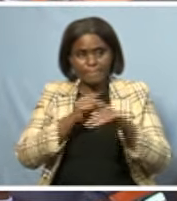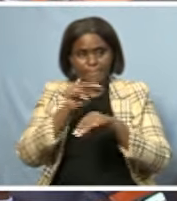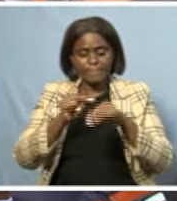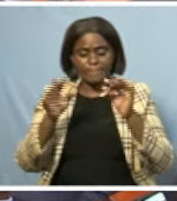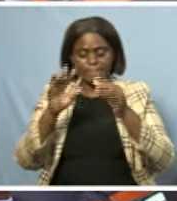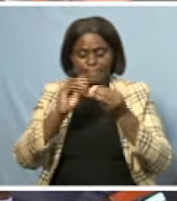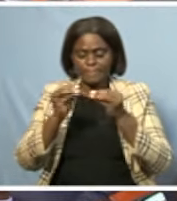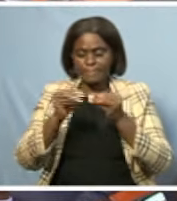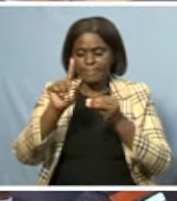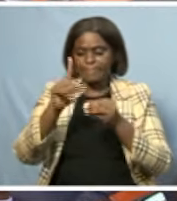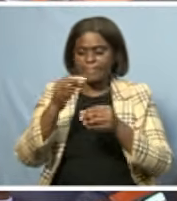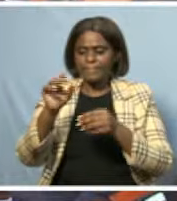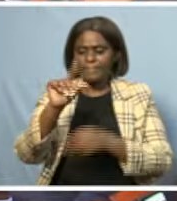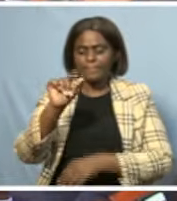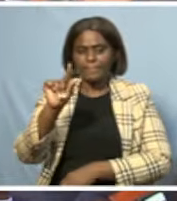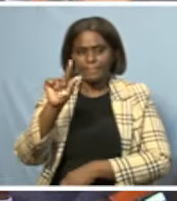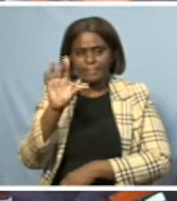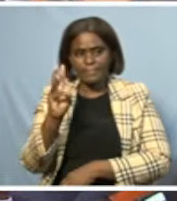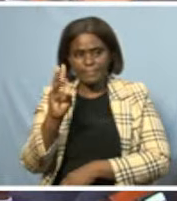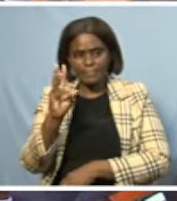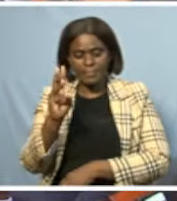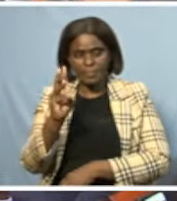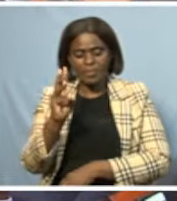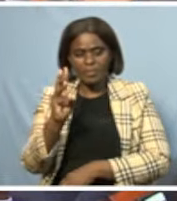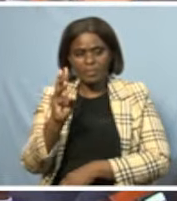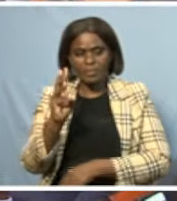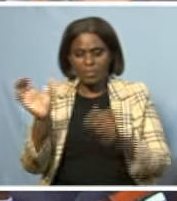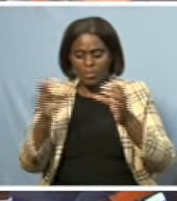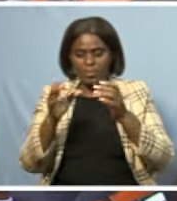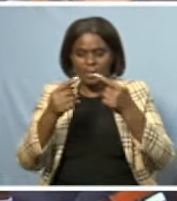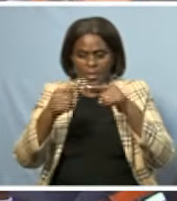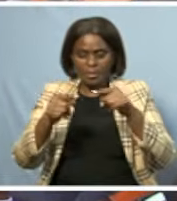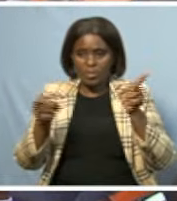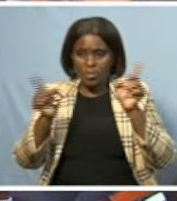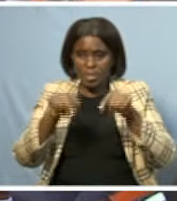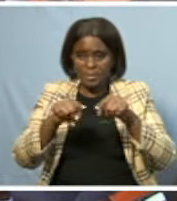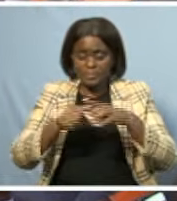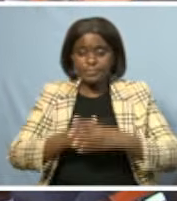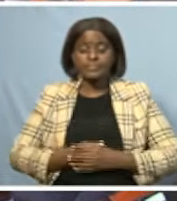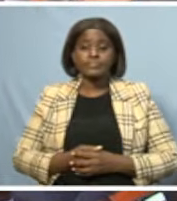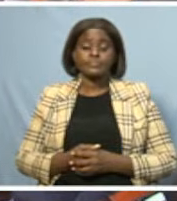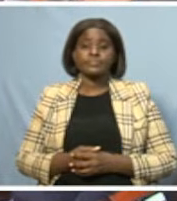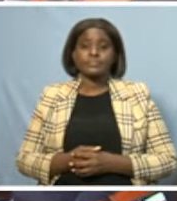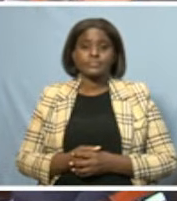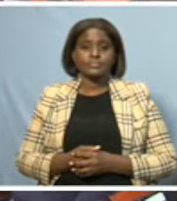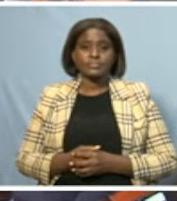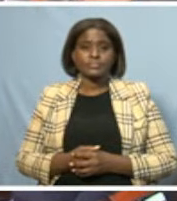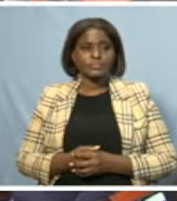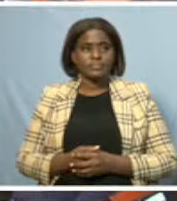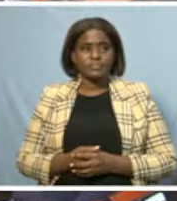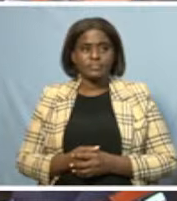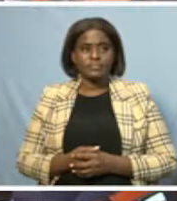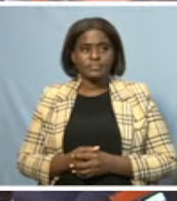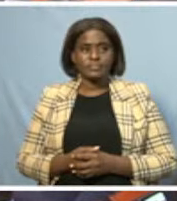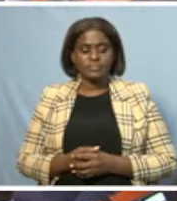Assembly Bill number 1 of 2026. Committee stage to be taken when?